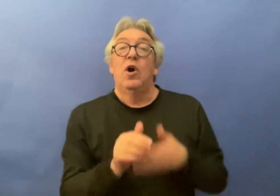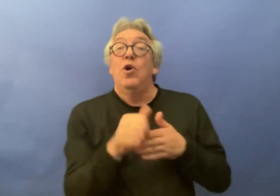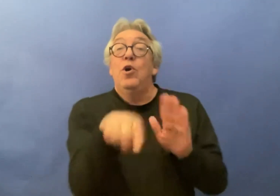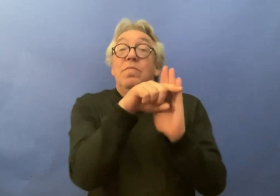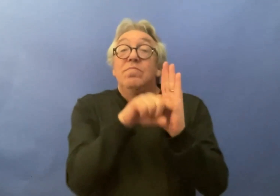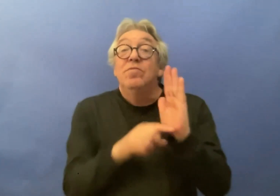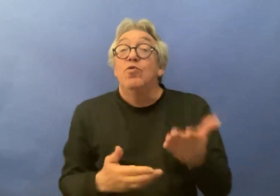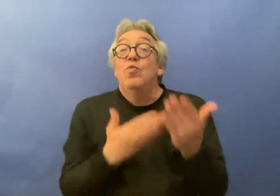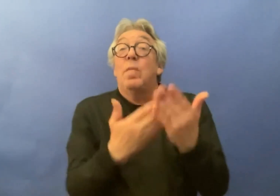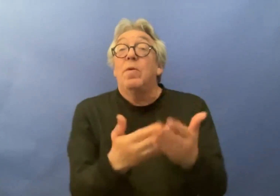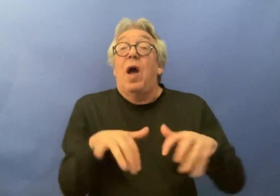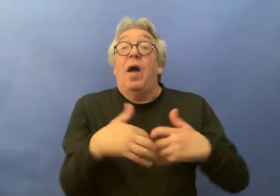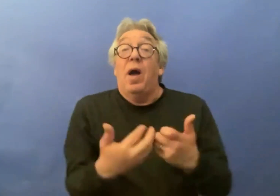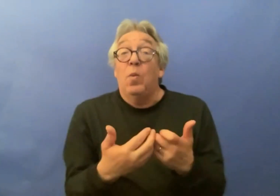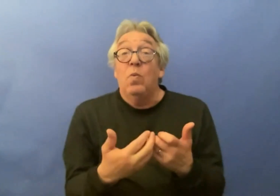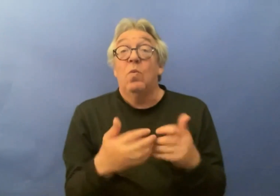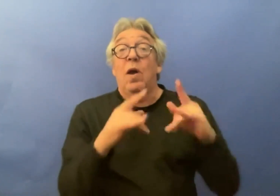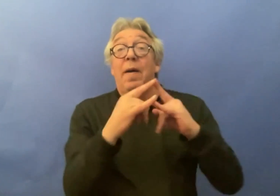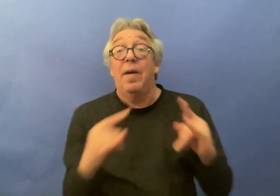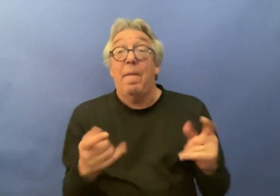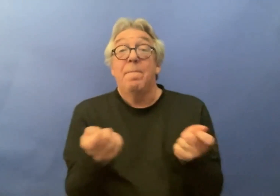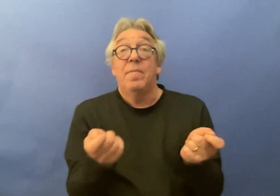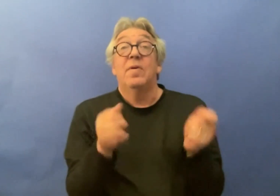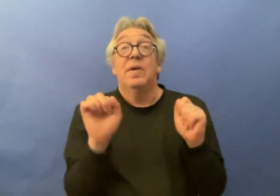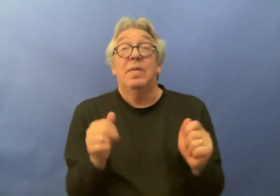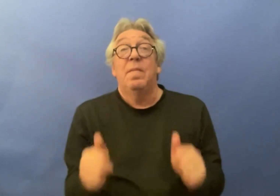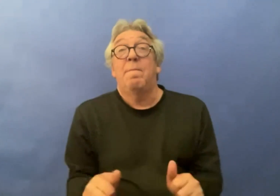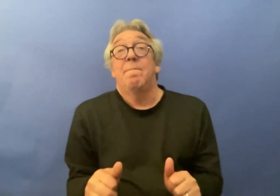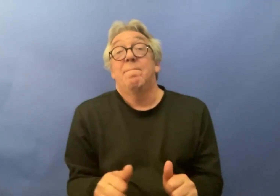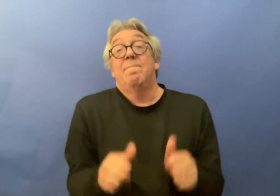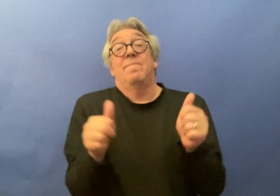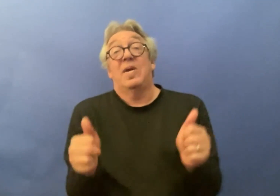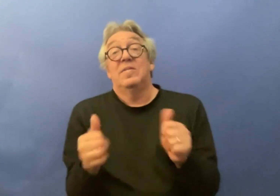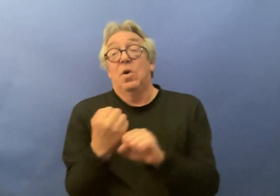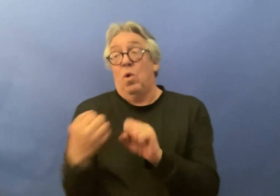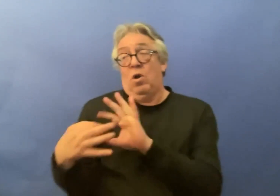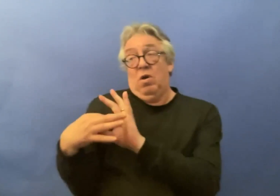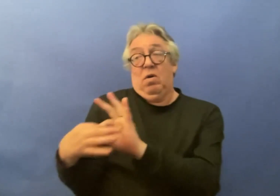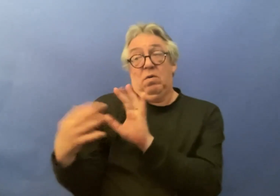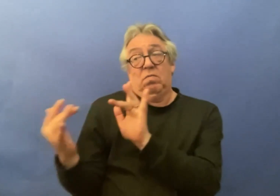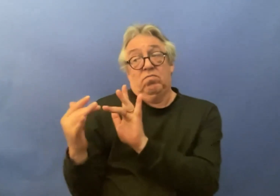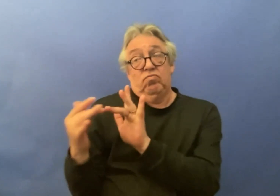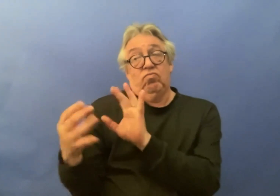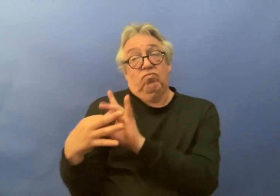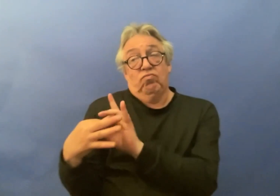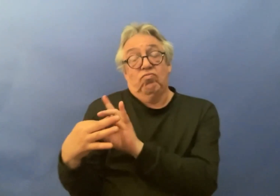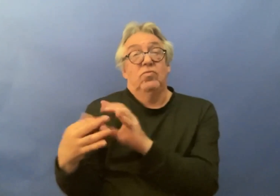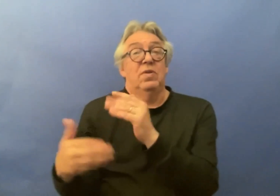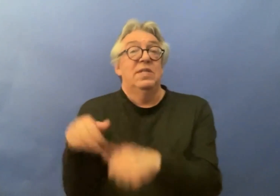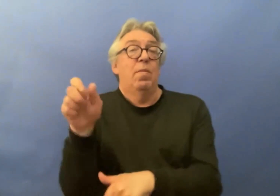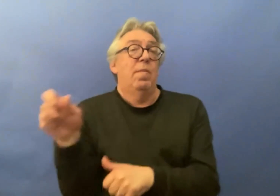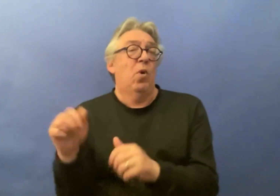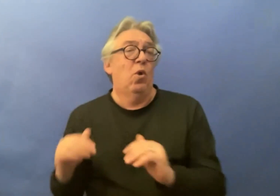with disabilities. This the last area of work we've been pushing on